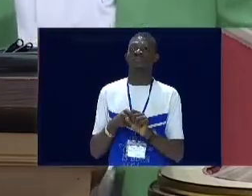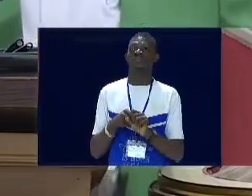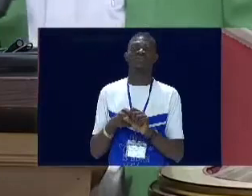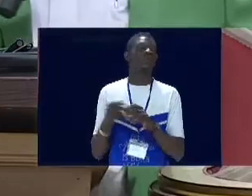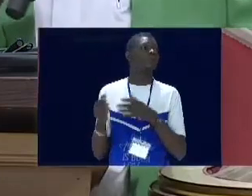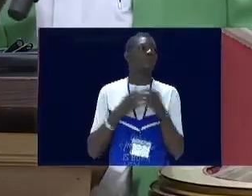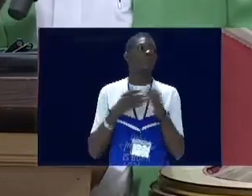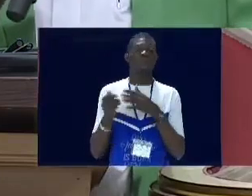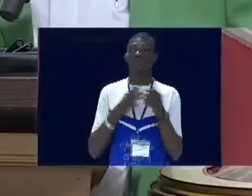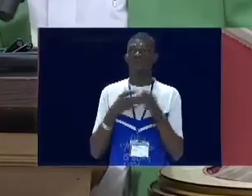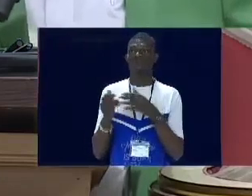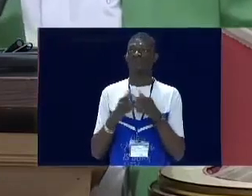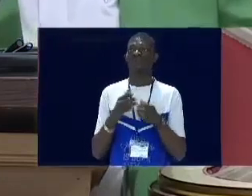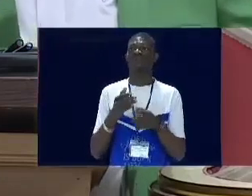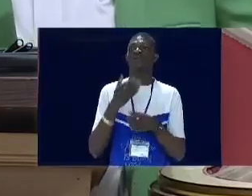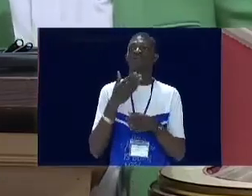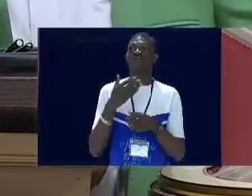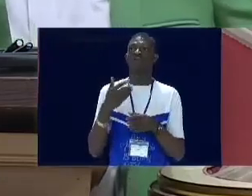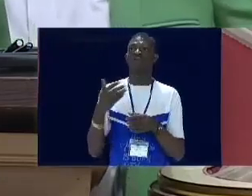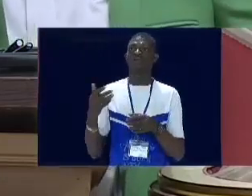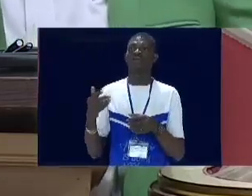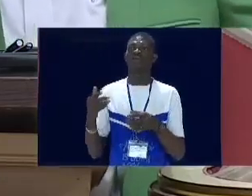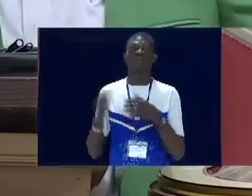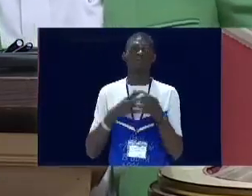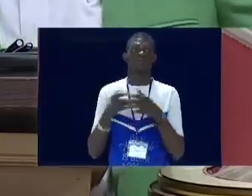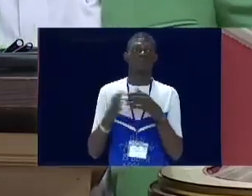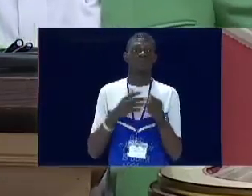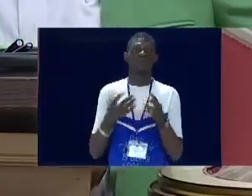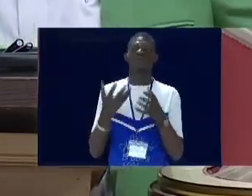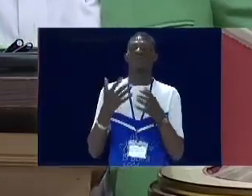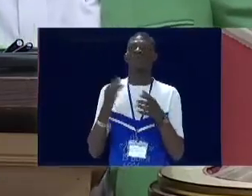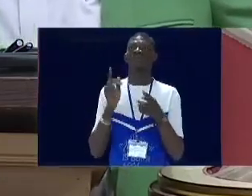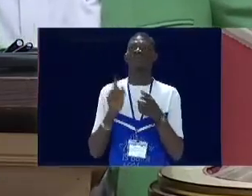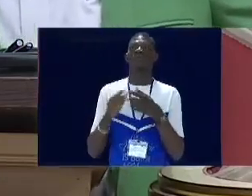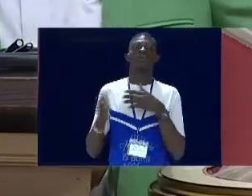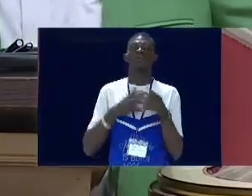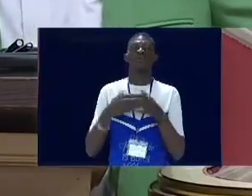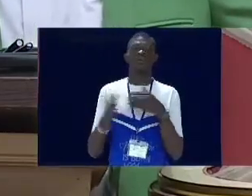Whatever piece of cloth that you want anointed,